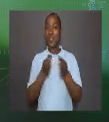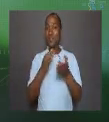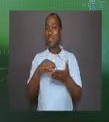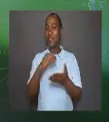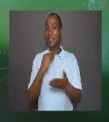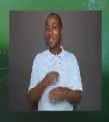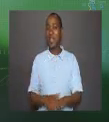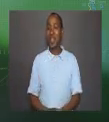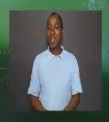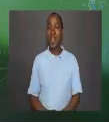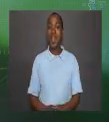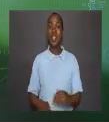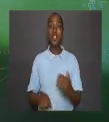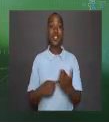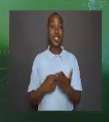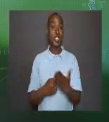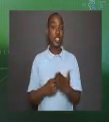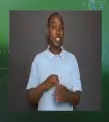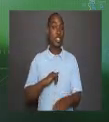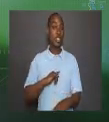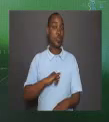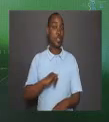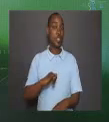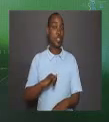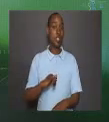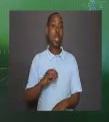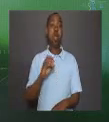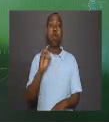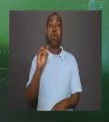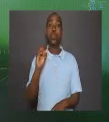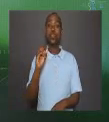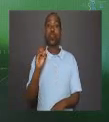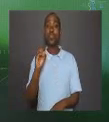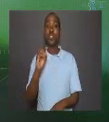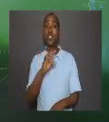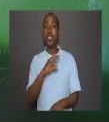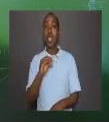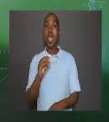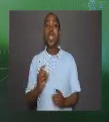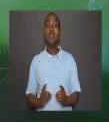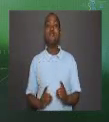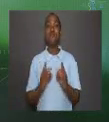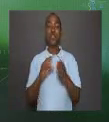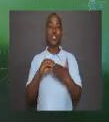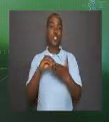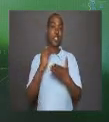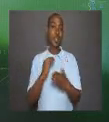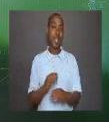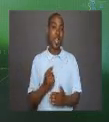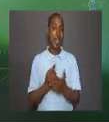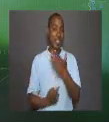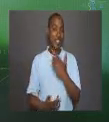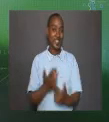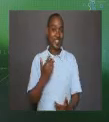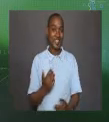learned about some of the similarities between osmosis and diffusion and